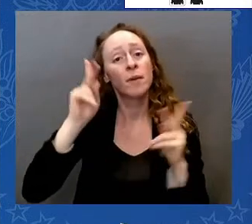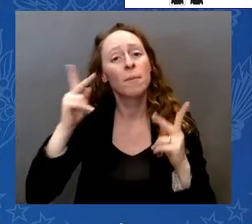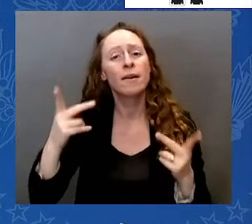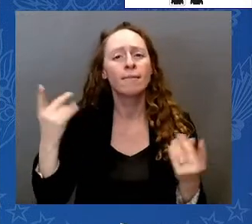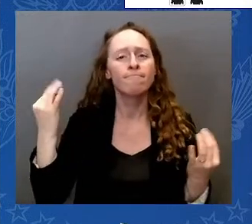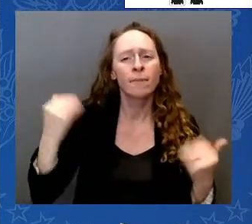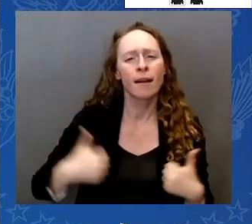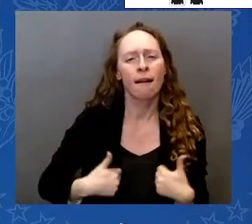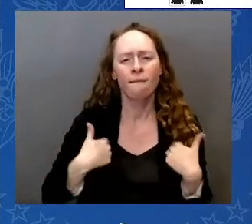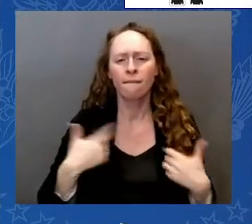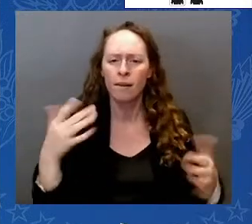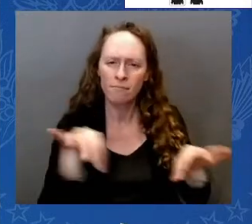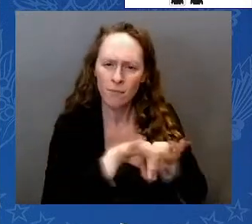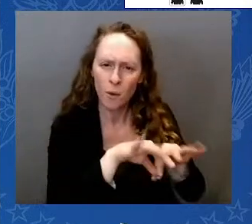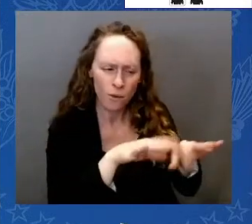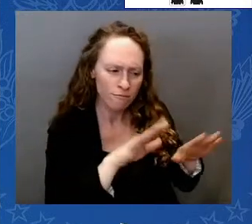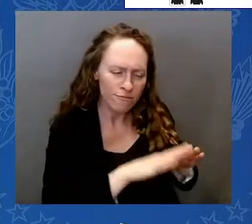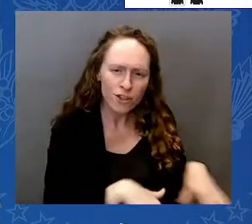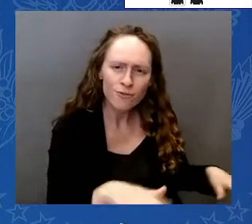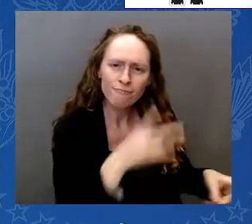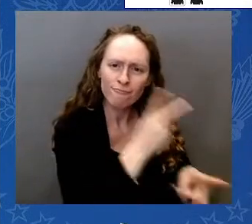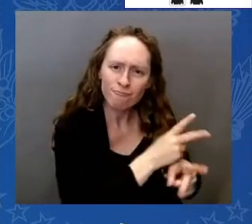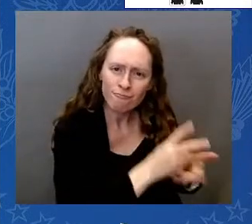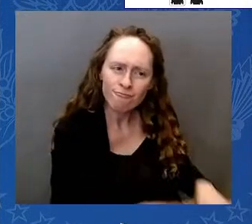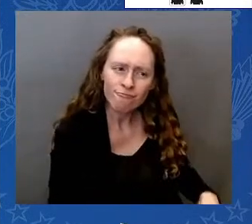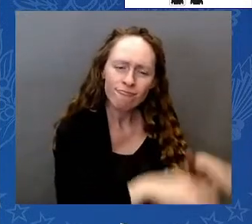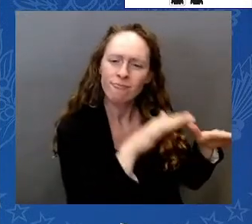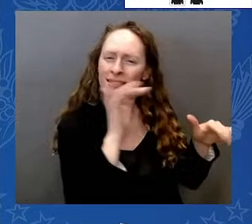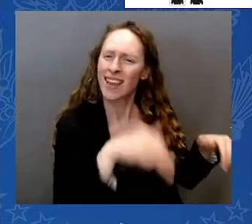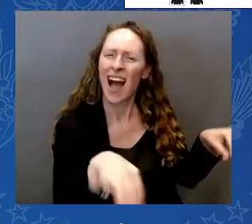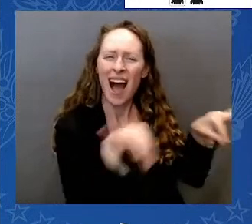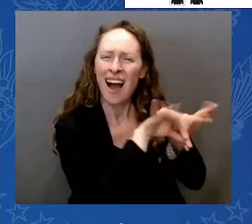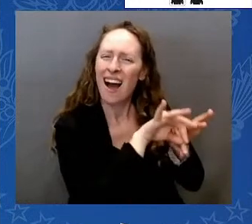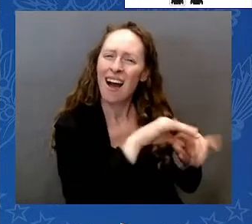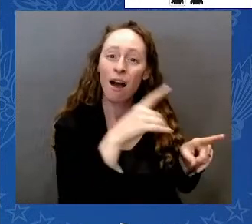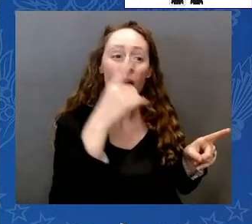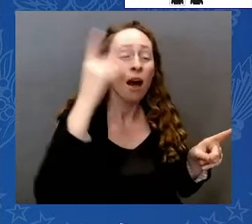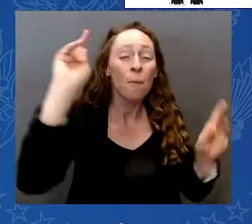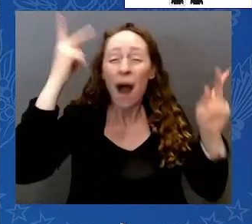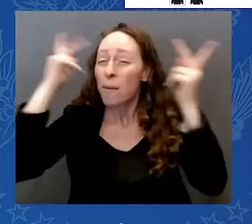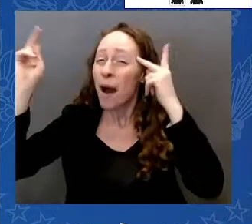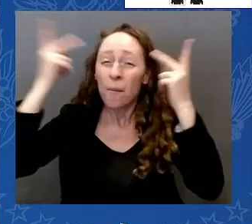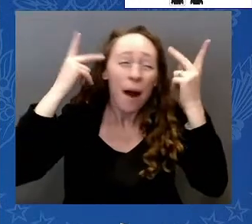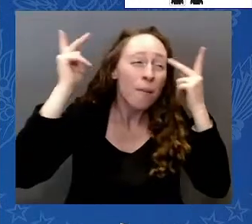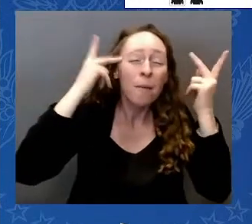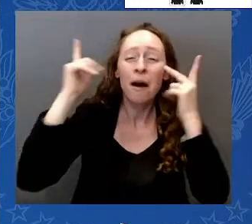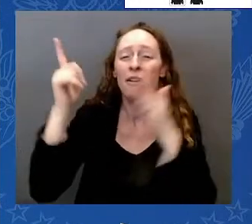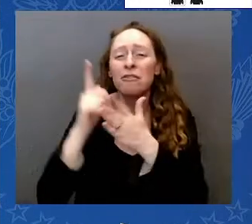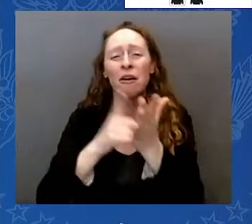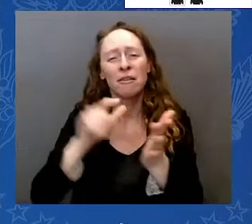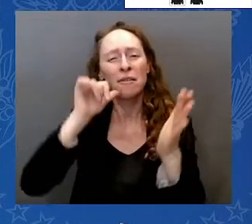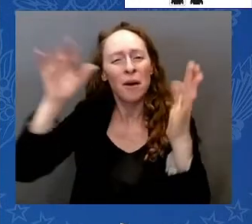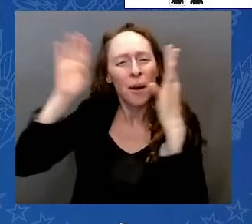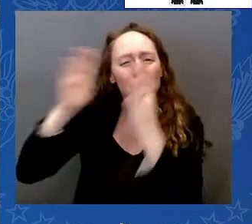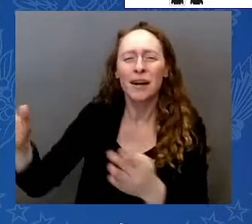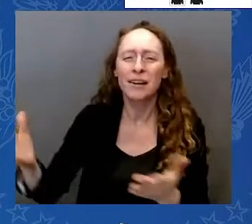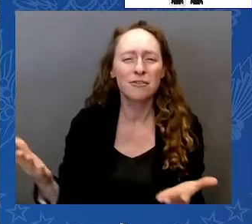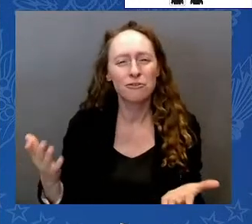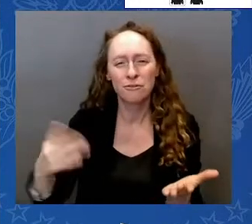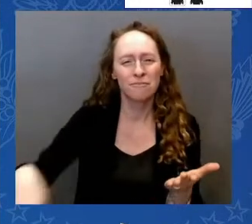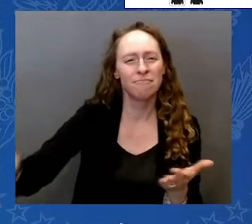3 squares on the table? I ain't never done that. But we made historic government investment in America and spurring